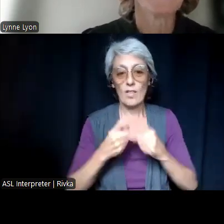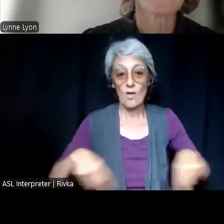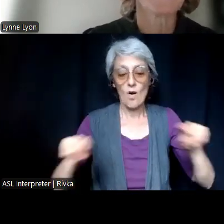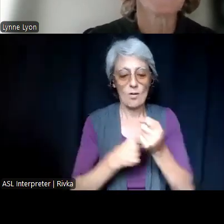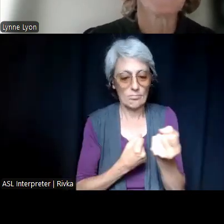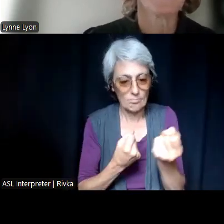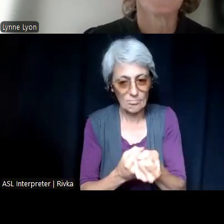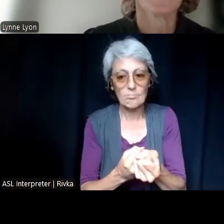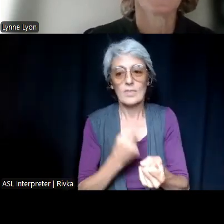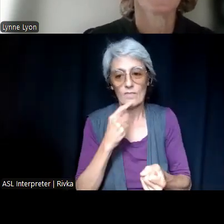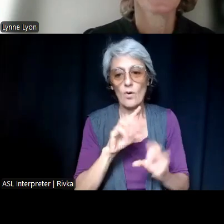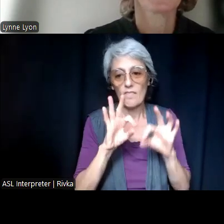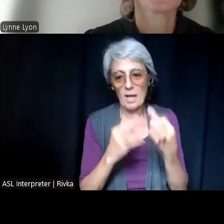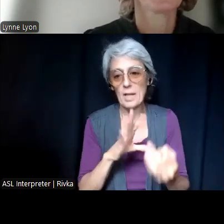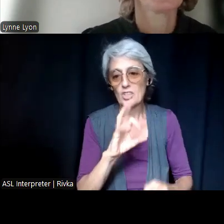family.